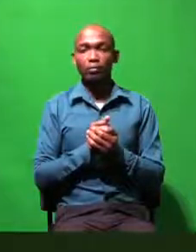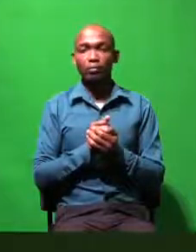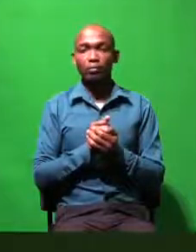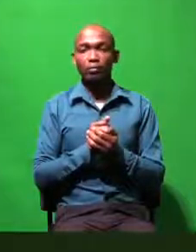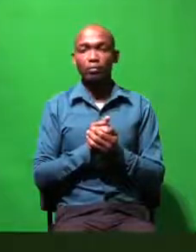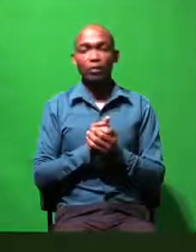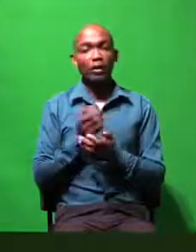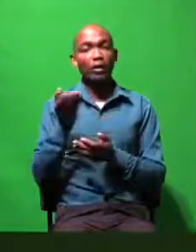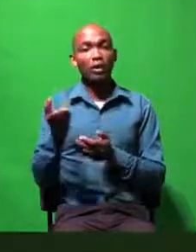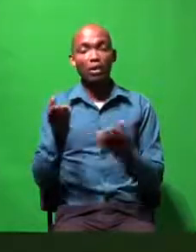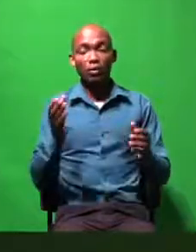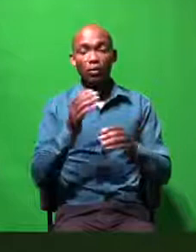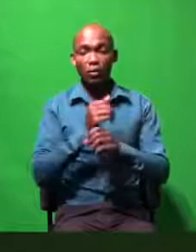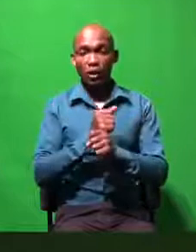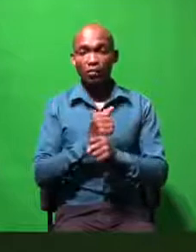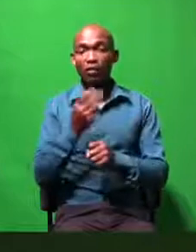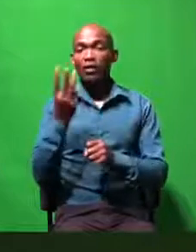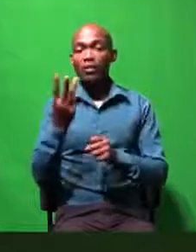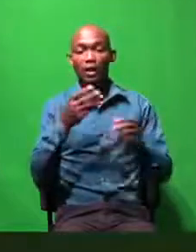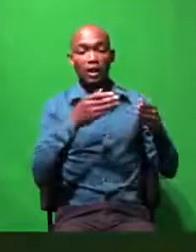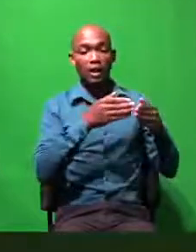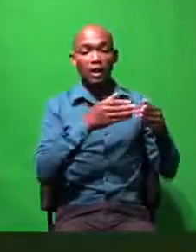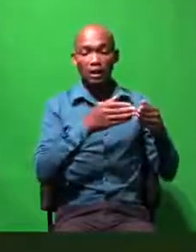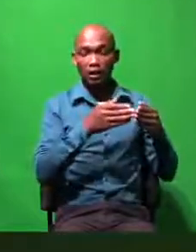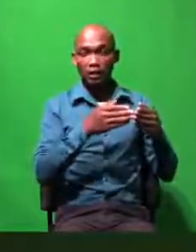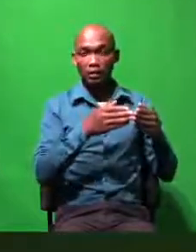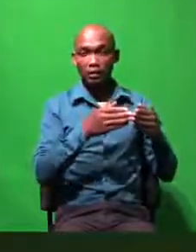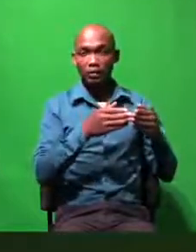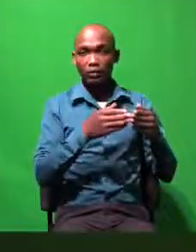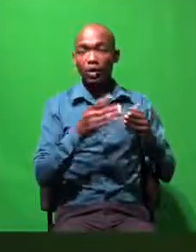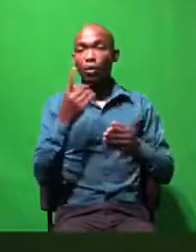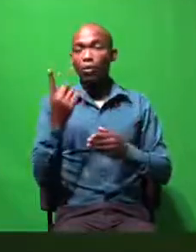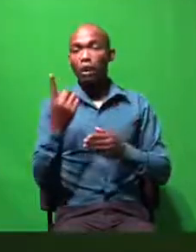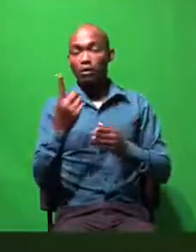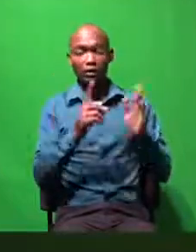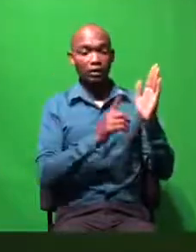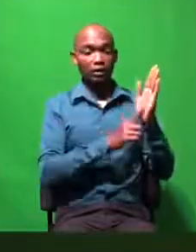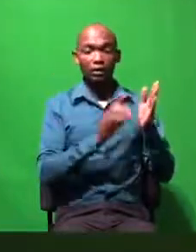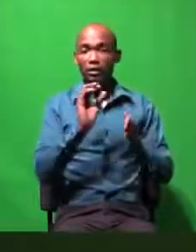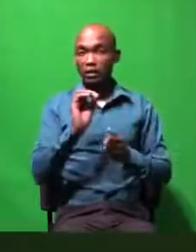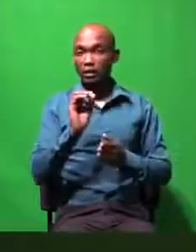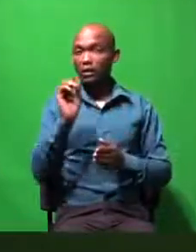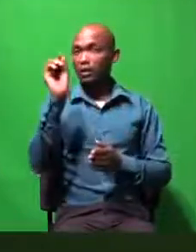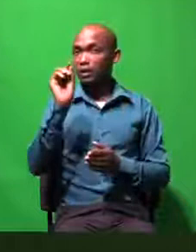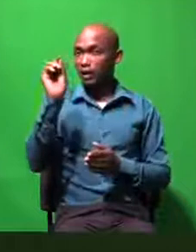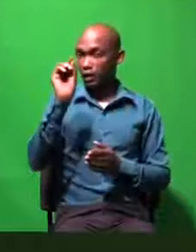Here we have 3 angles. One is 160 degrees.